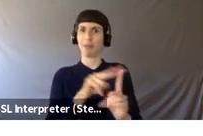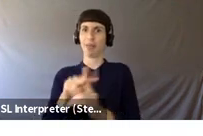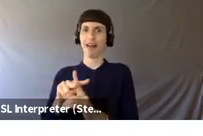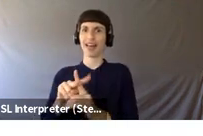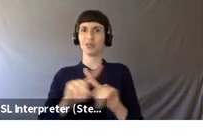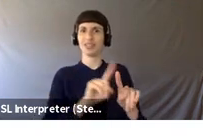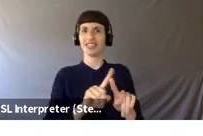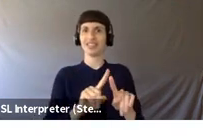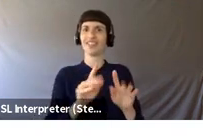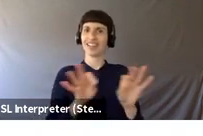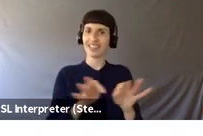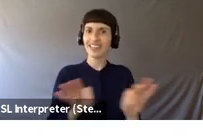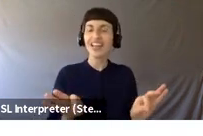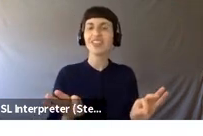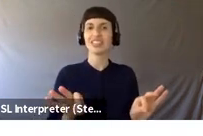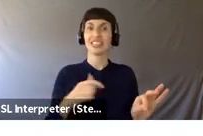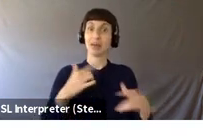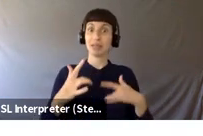more. I don't know about you and where you're at.